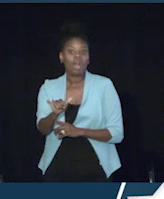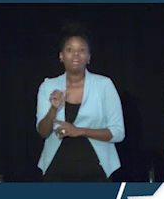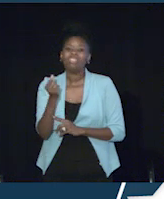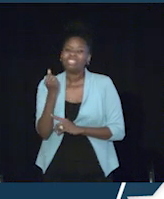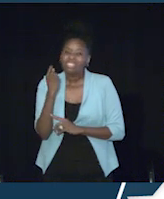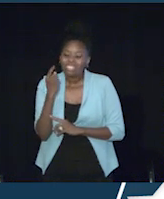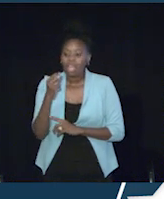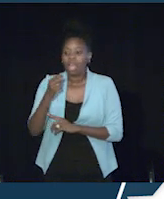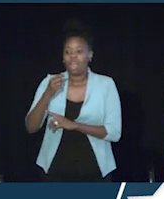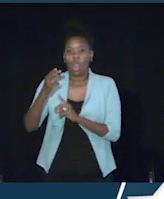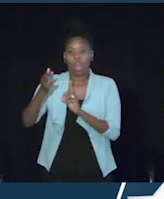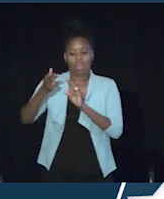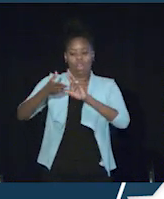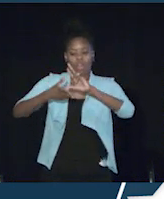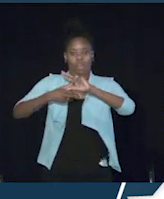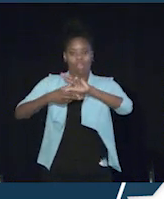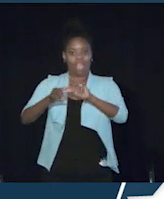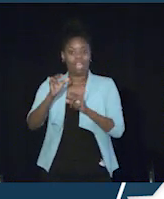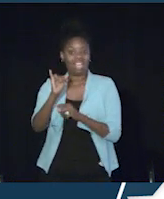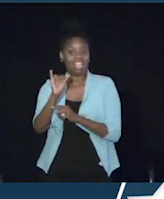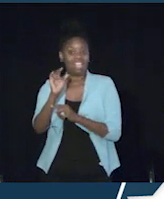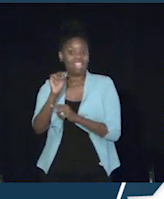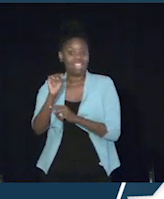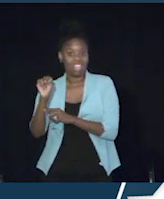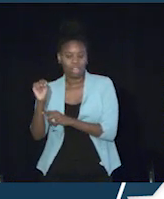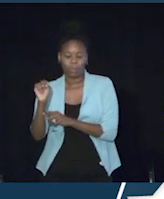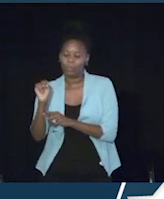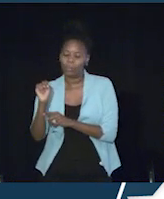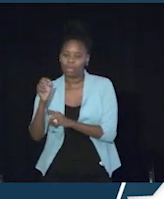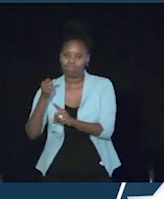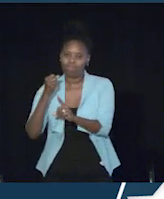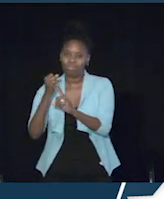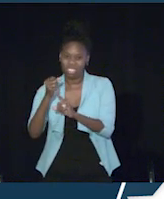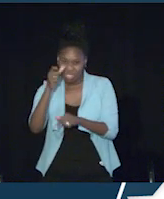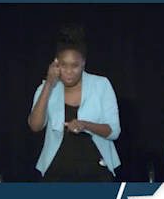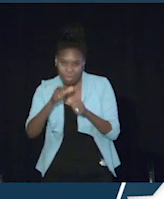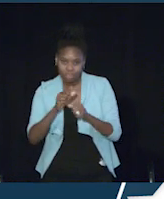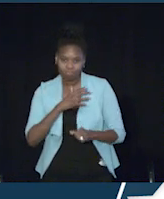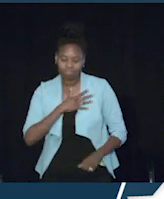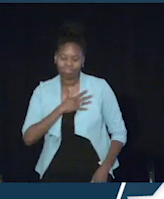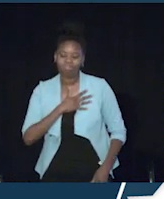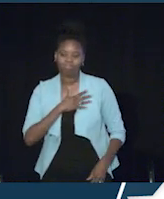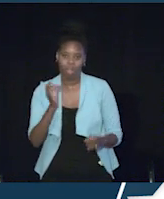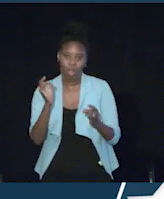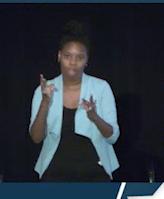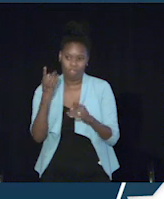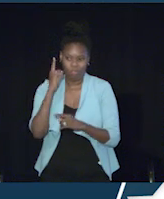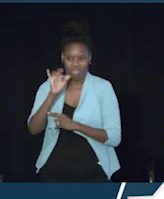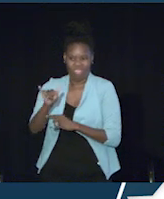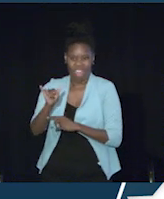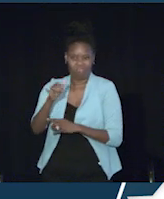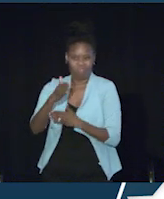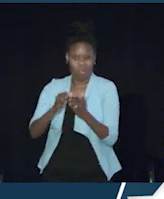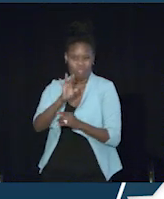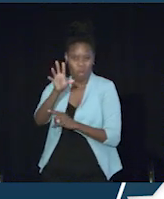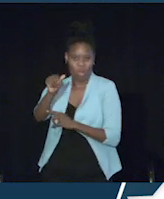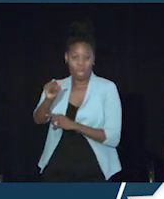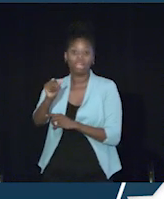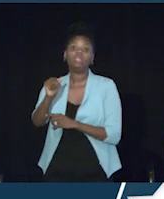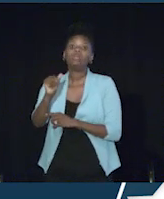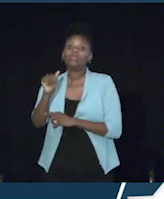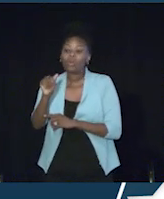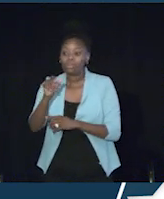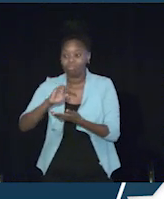Ian came ashore. We might remember how devastating that hurricane was, especially for that region. So unfortunately, his training was put on